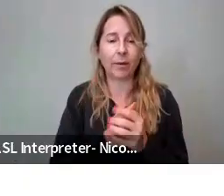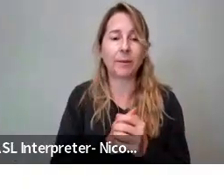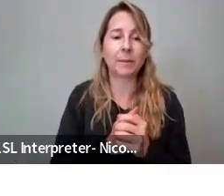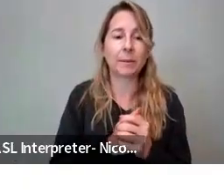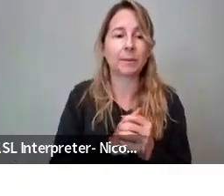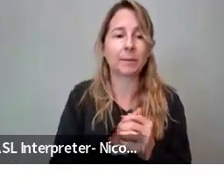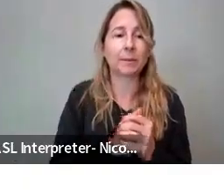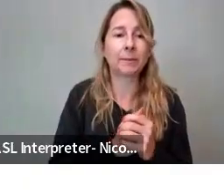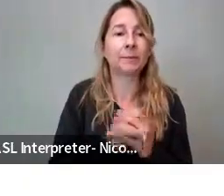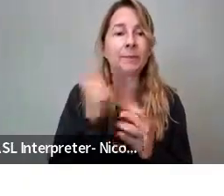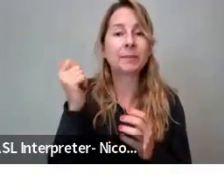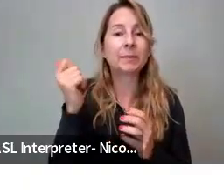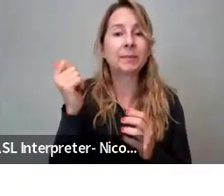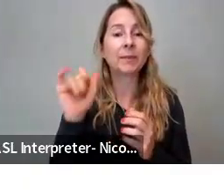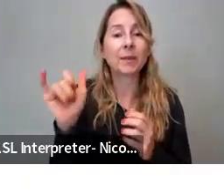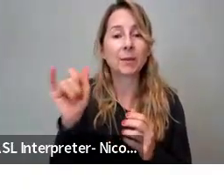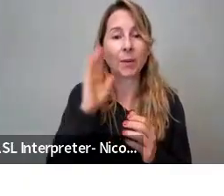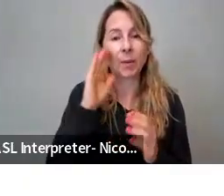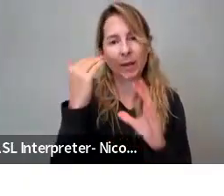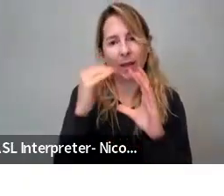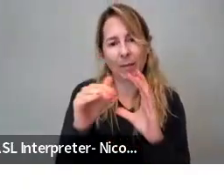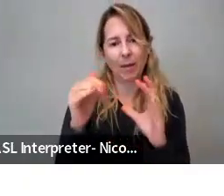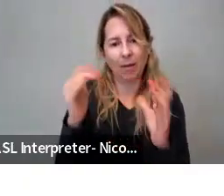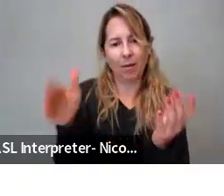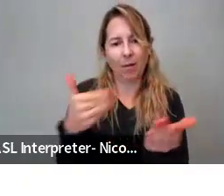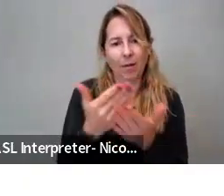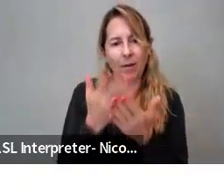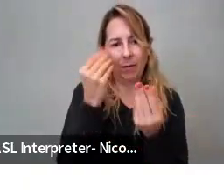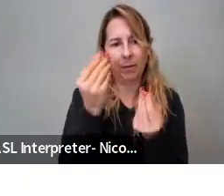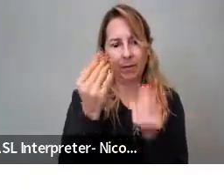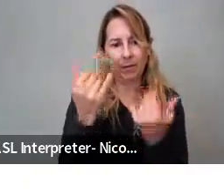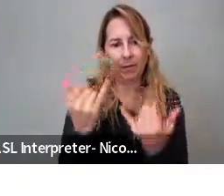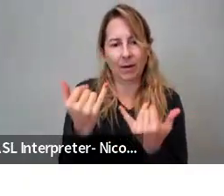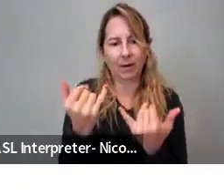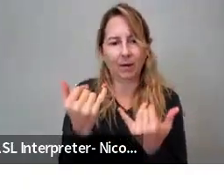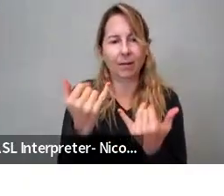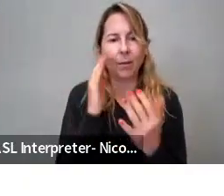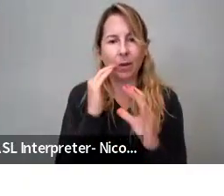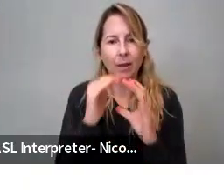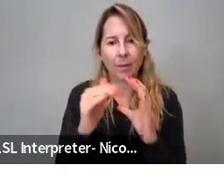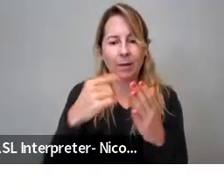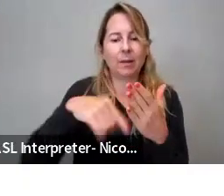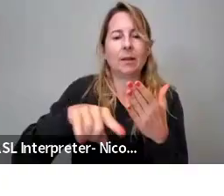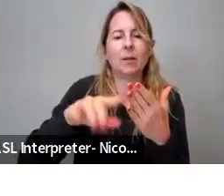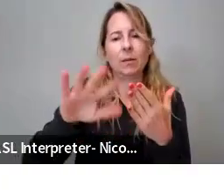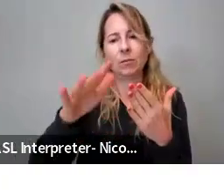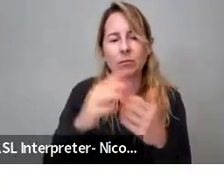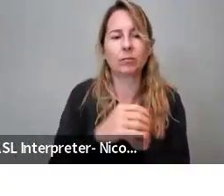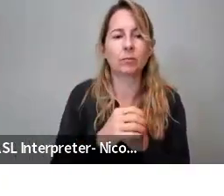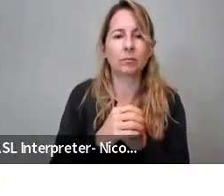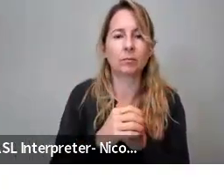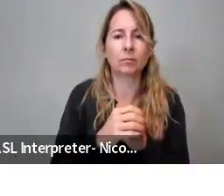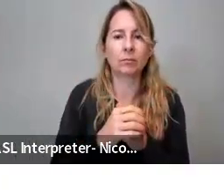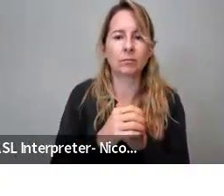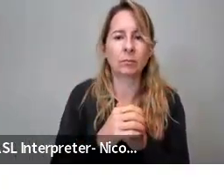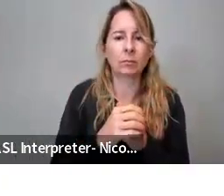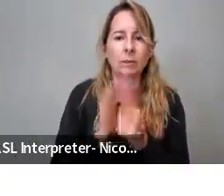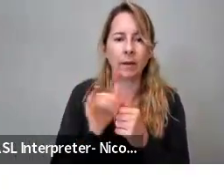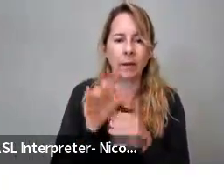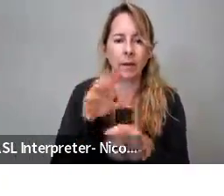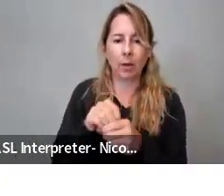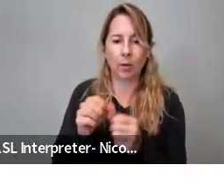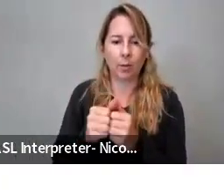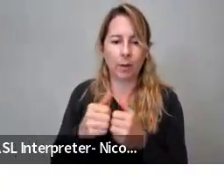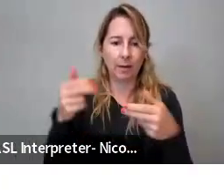to everyone that you will receive an email with a link to this recording within a week, and a copy, which will include also a copy